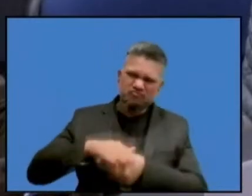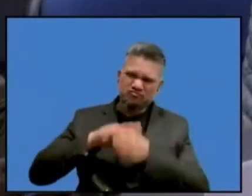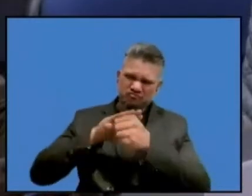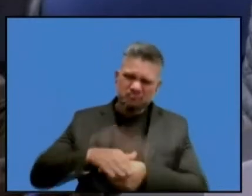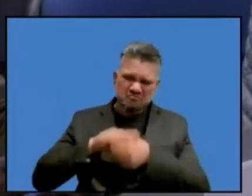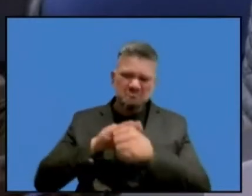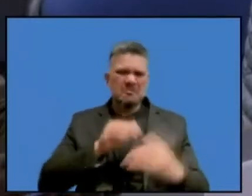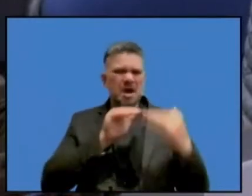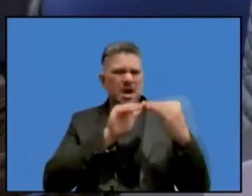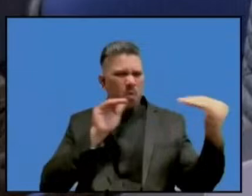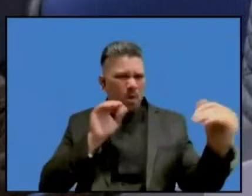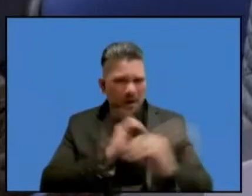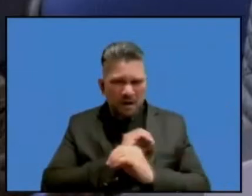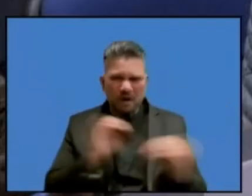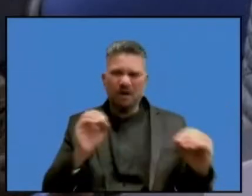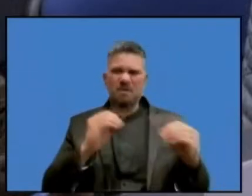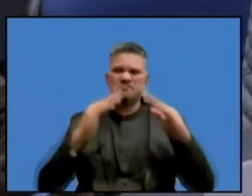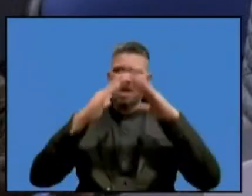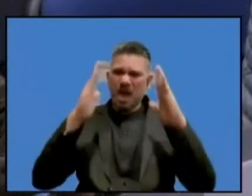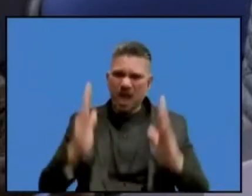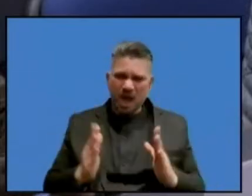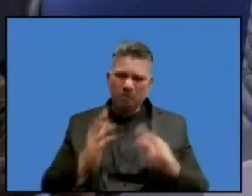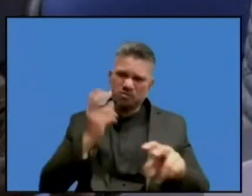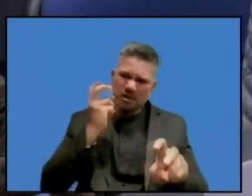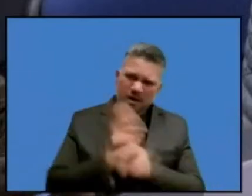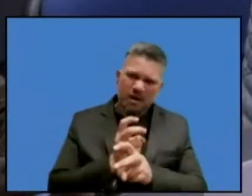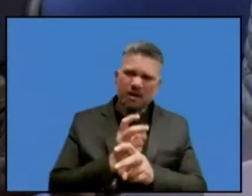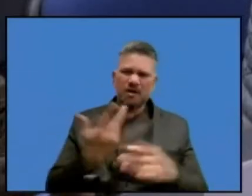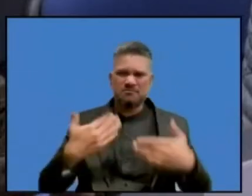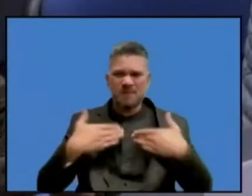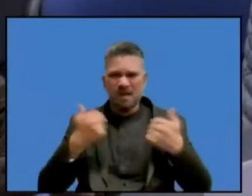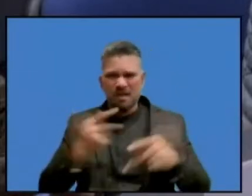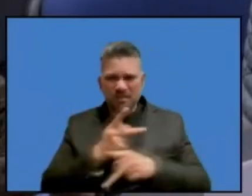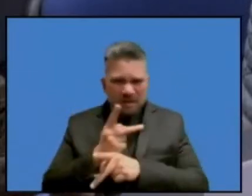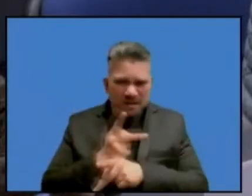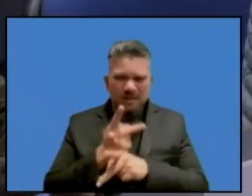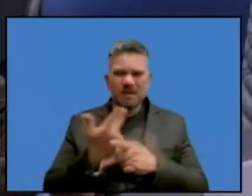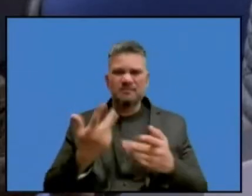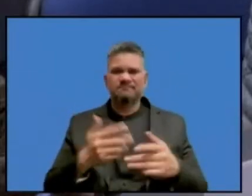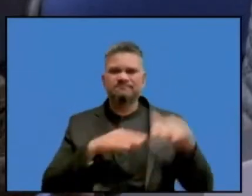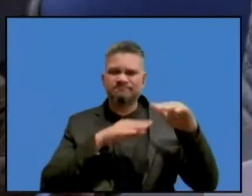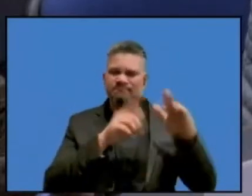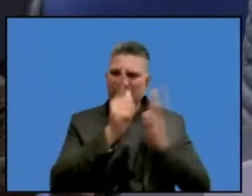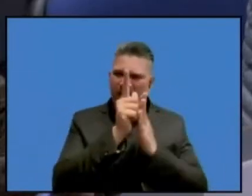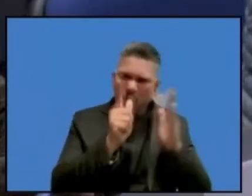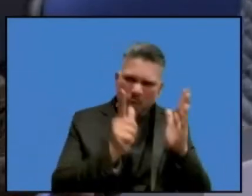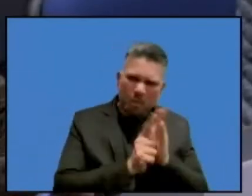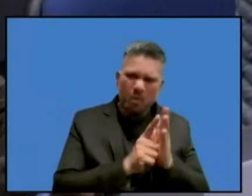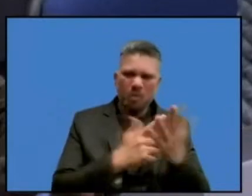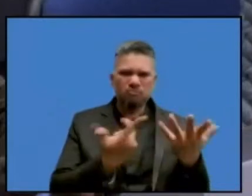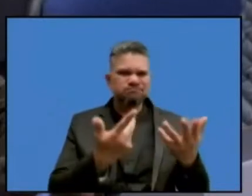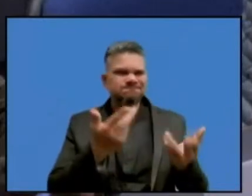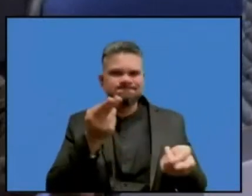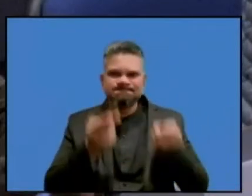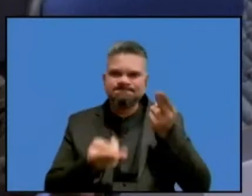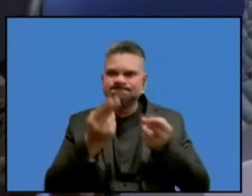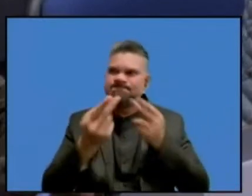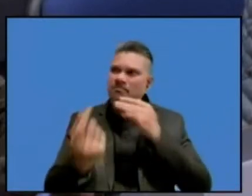right to adequate housing, to health care, their right to access legal services, to access justice if they have been victims of